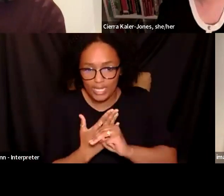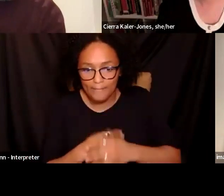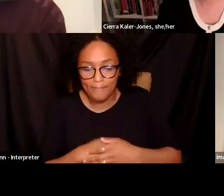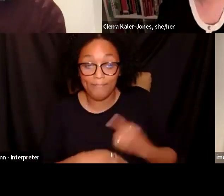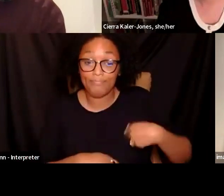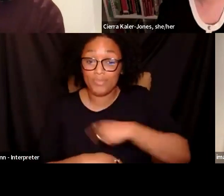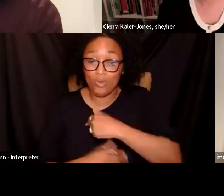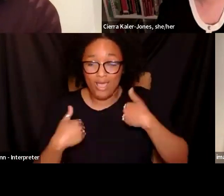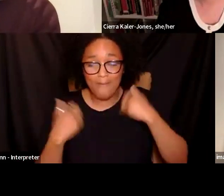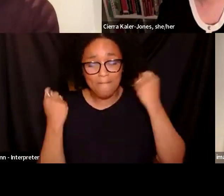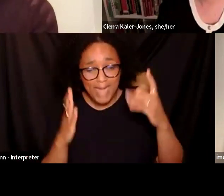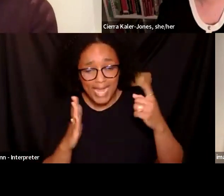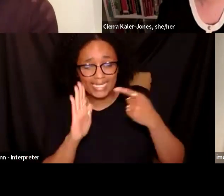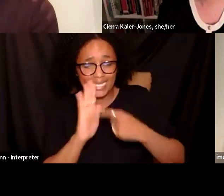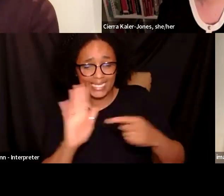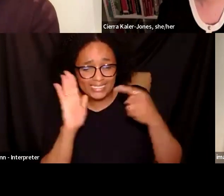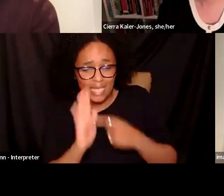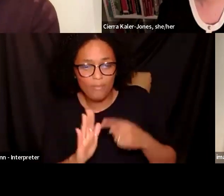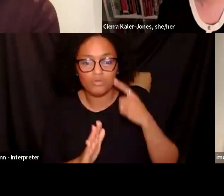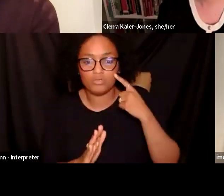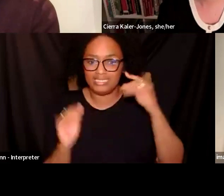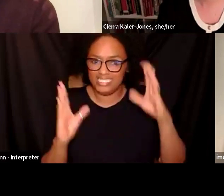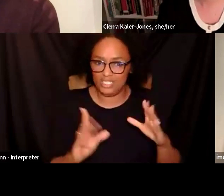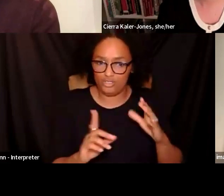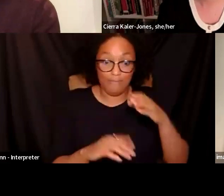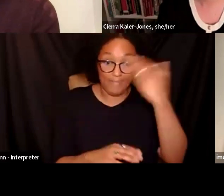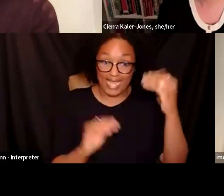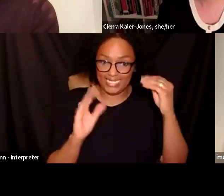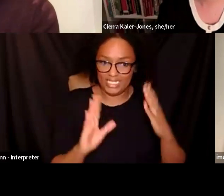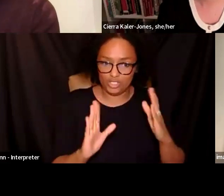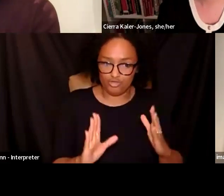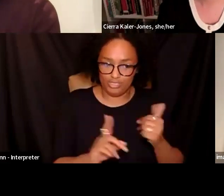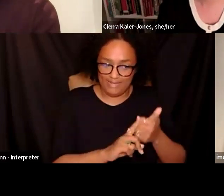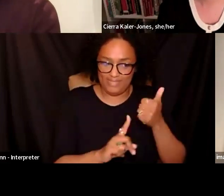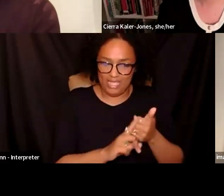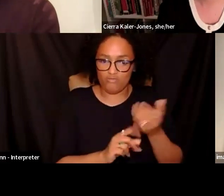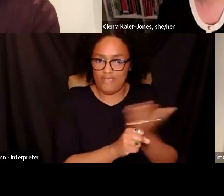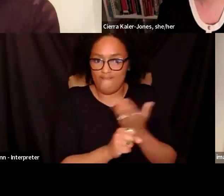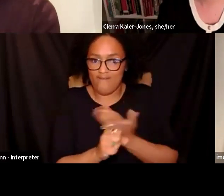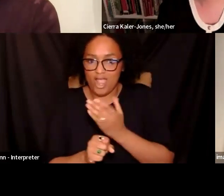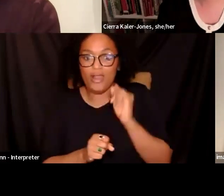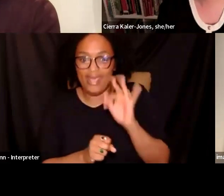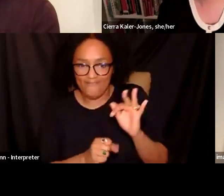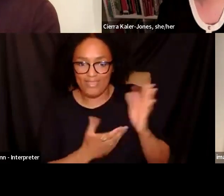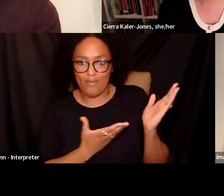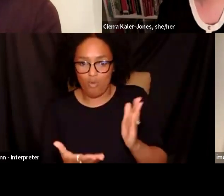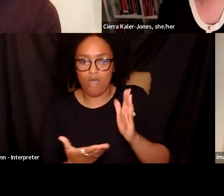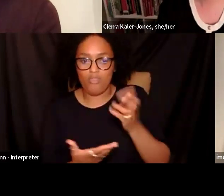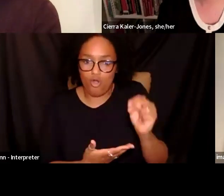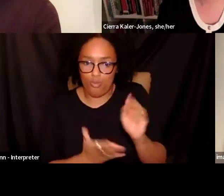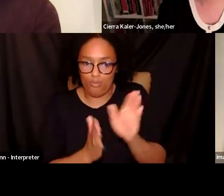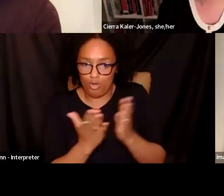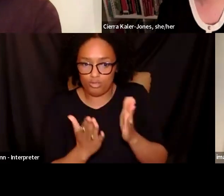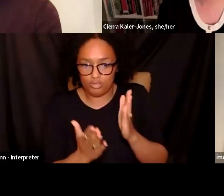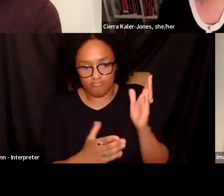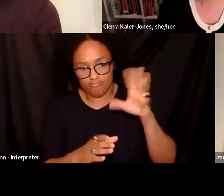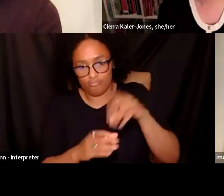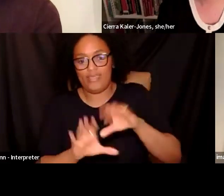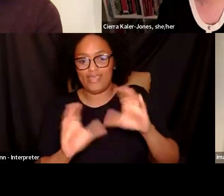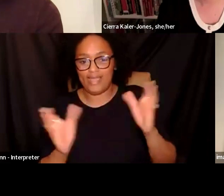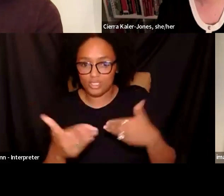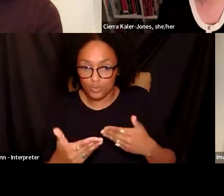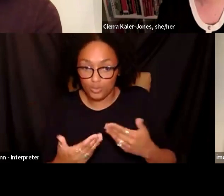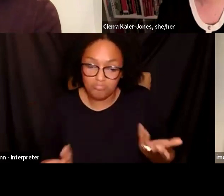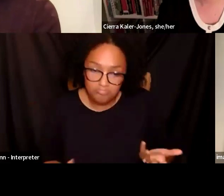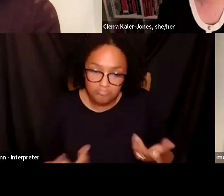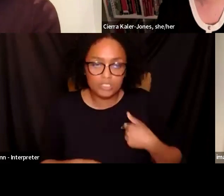20th century for doing that kind of work. But when I first started to kind of try to seek out how I can demonstrate that it